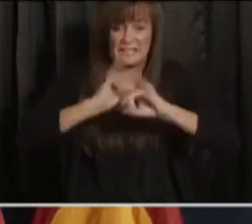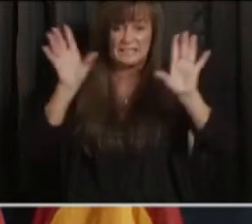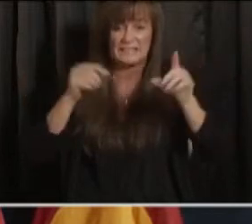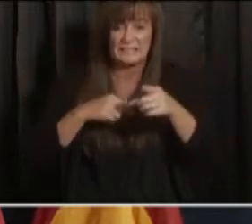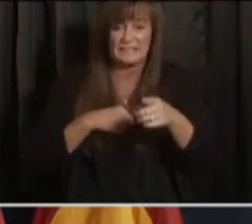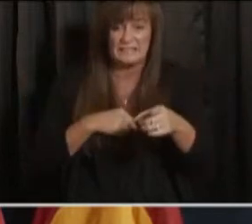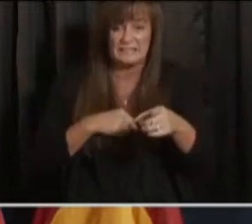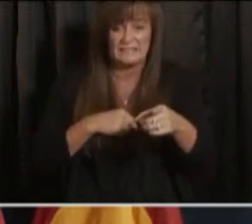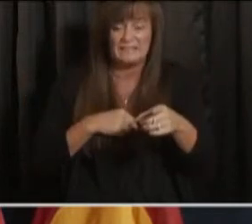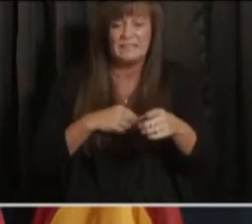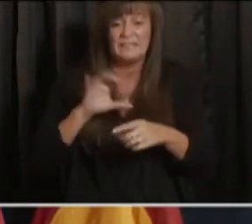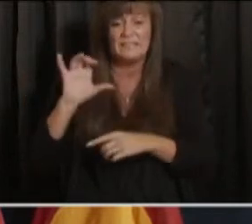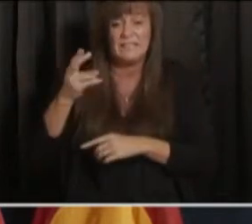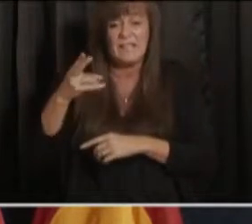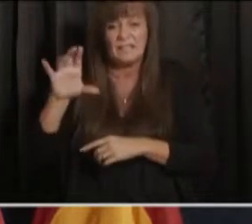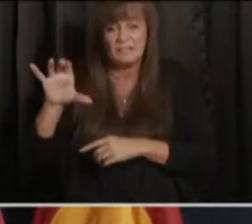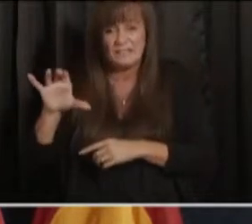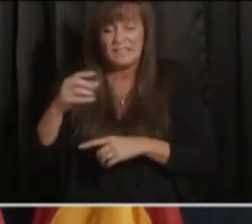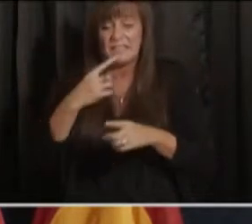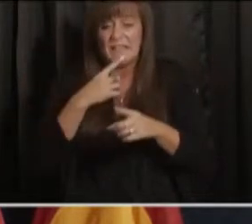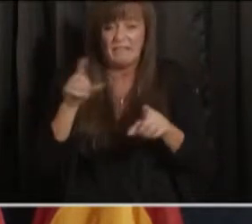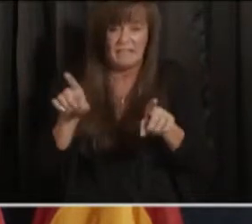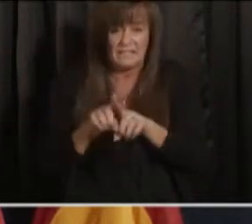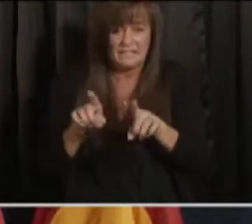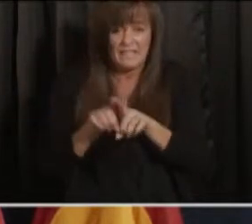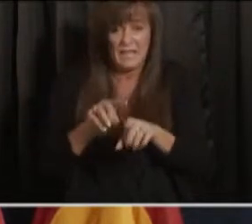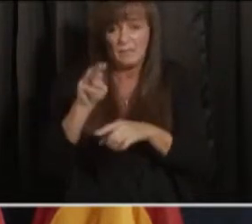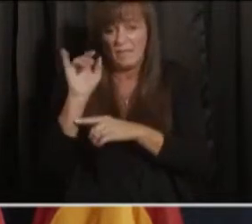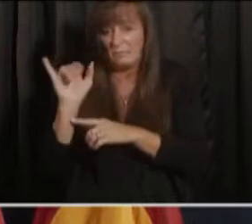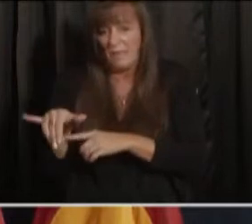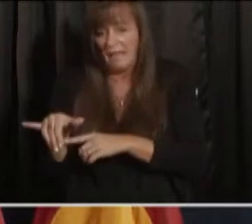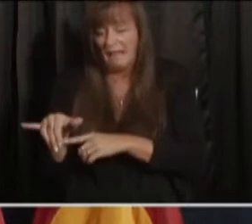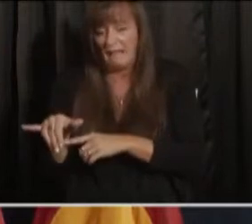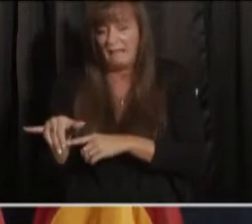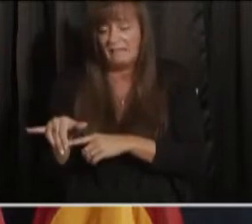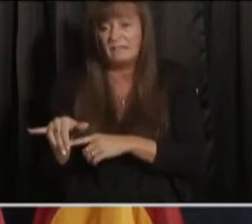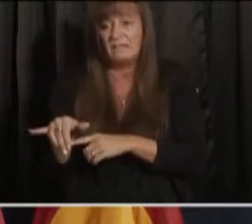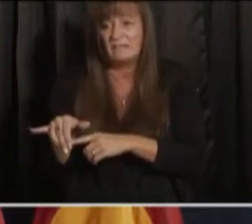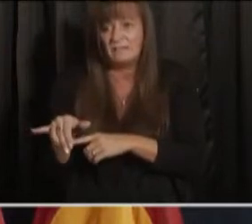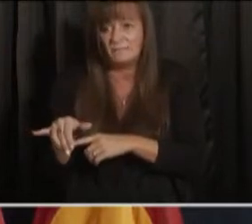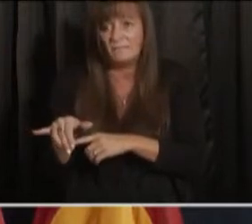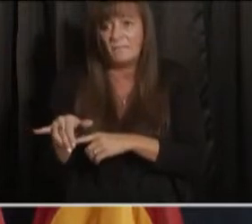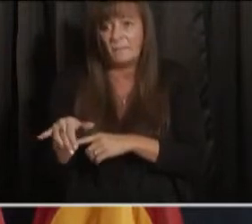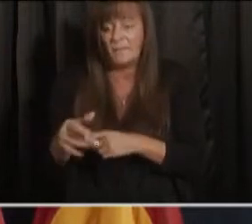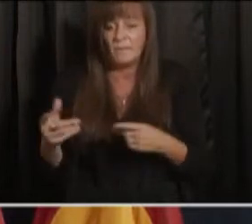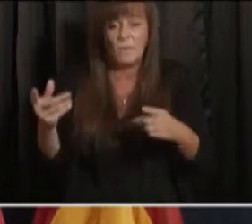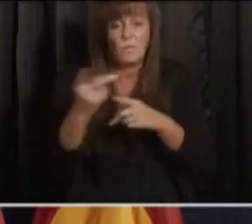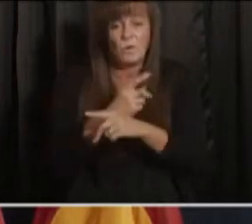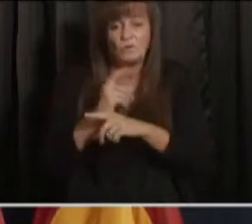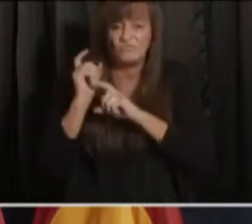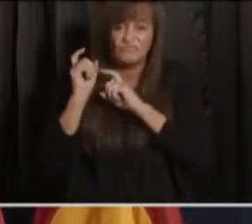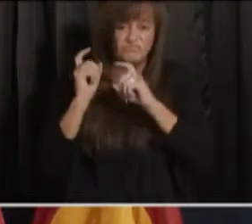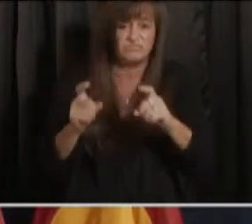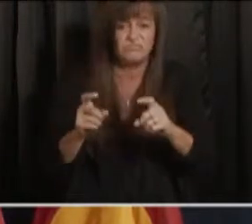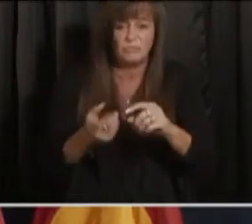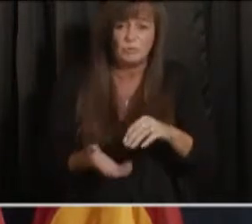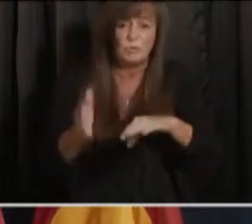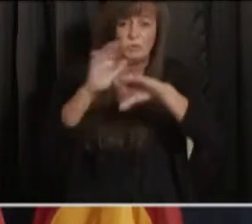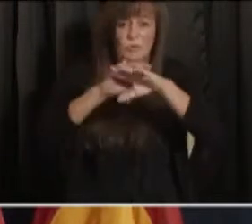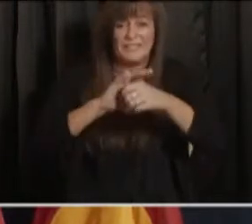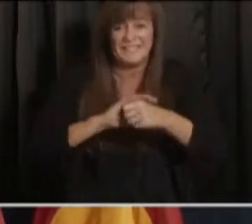by Children's Hospital Colorado in May of this year. The biggest contributor to increased